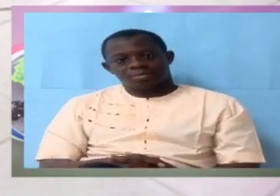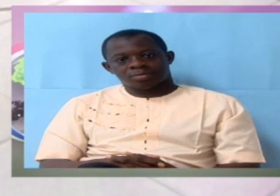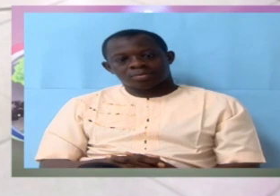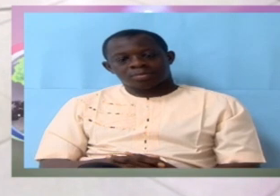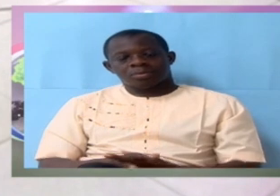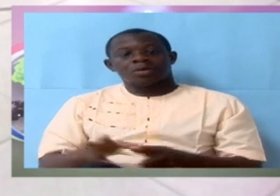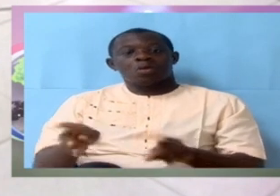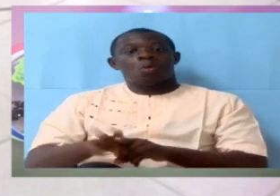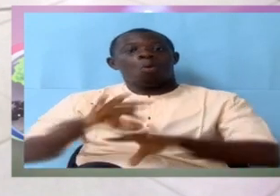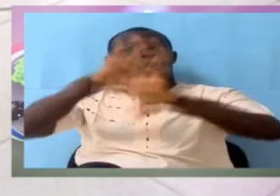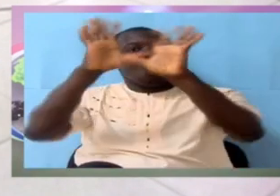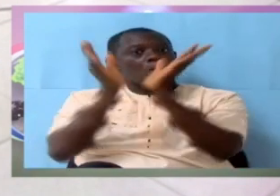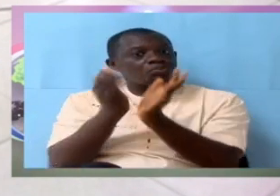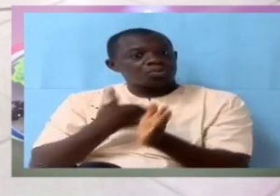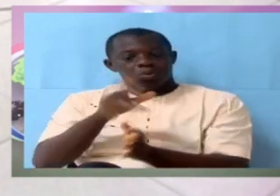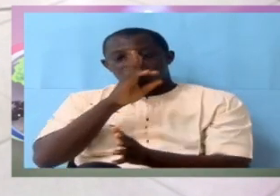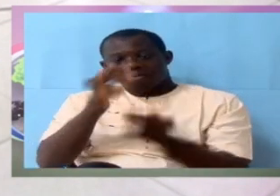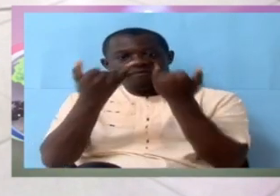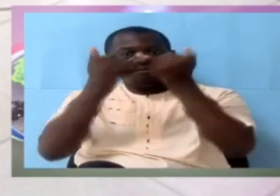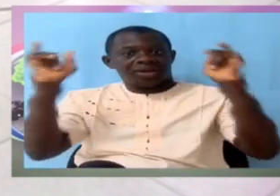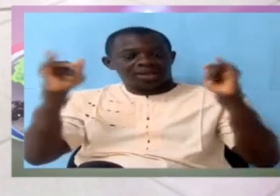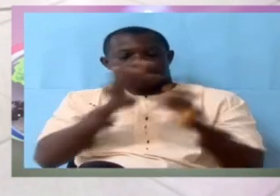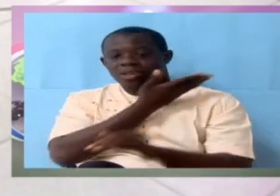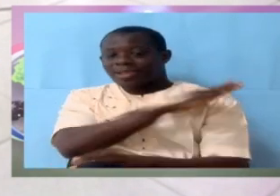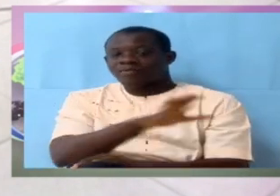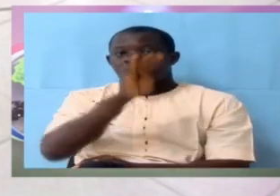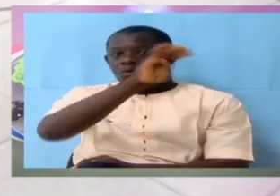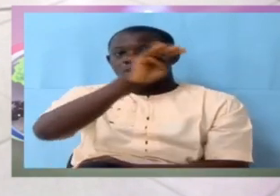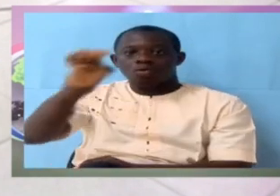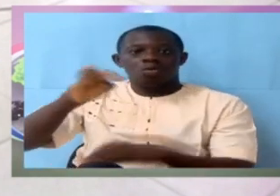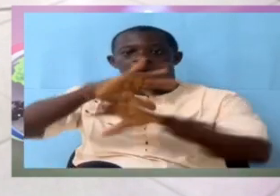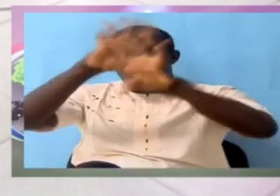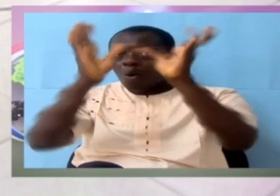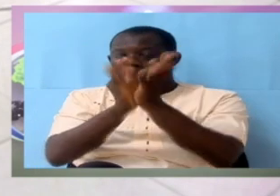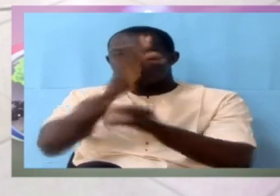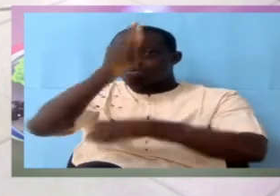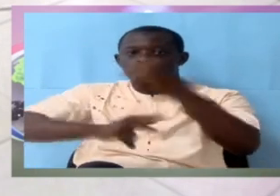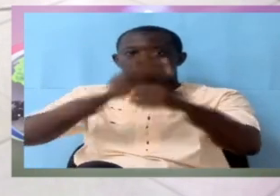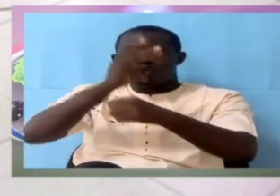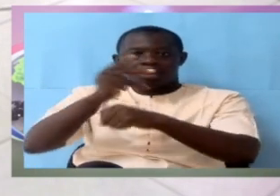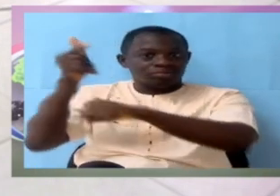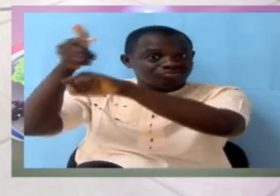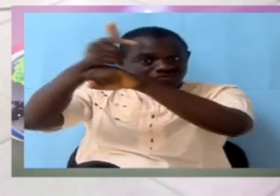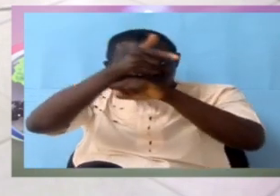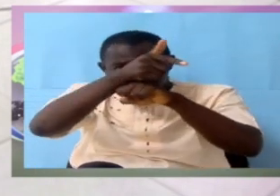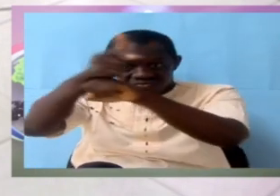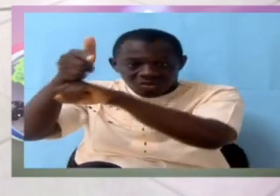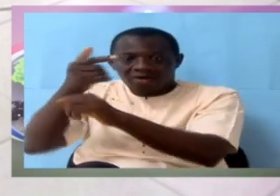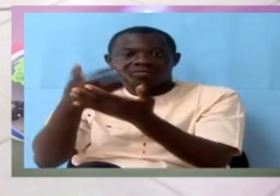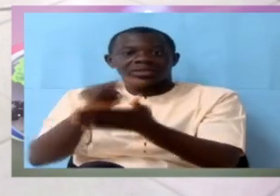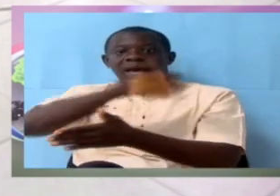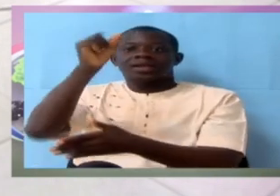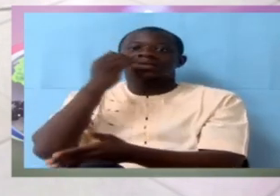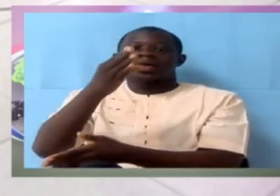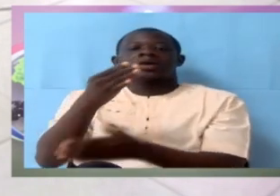All those who are being released, he will call the whole world and the cameras for everybody to see us and say that we are being